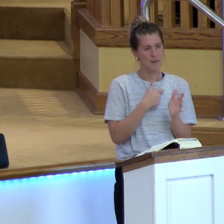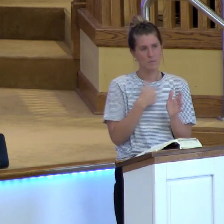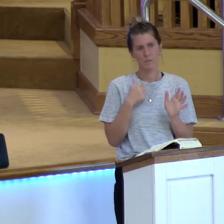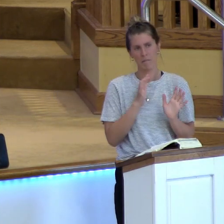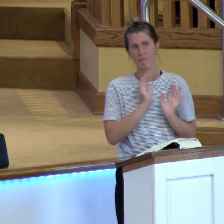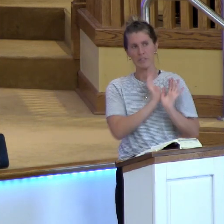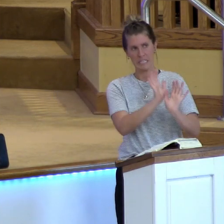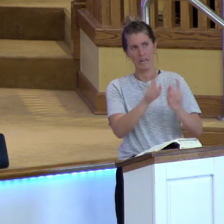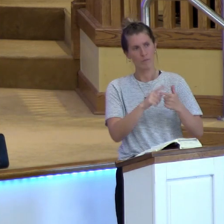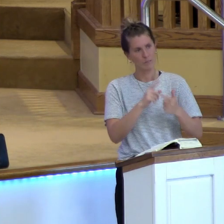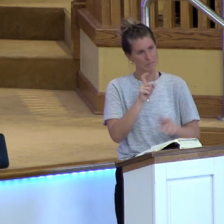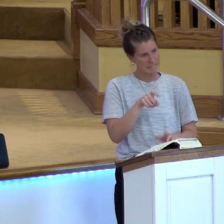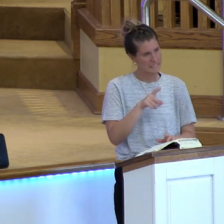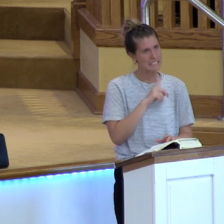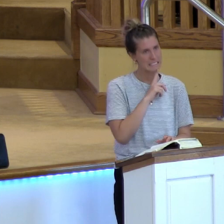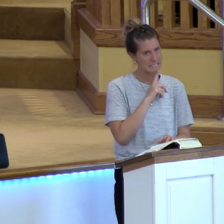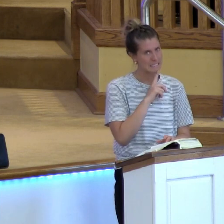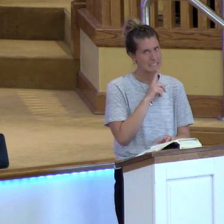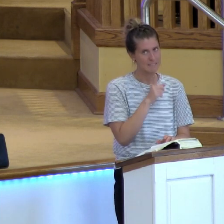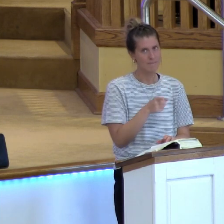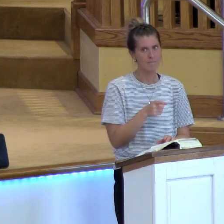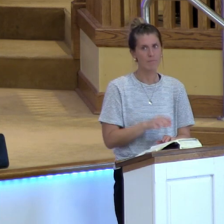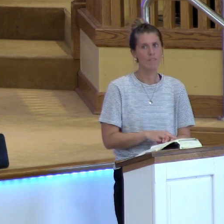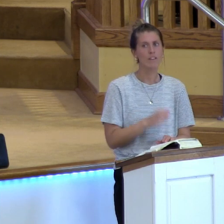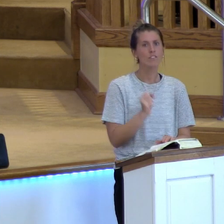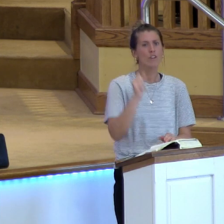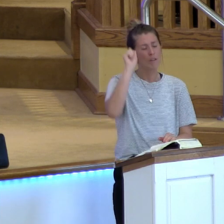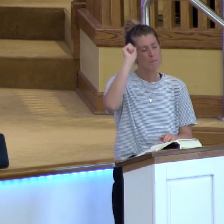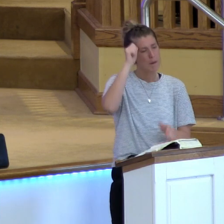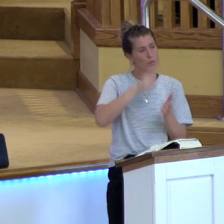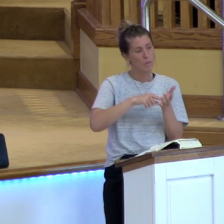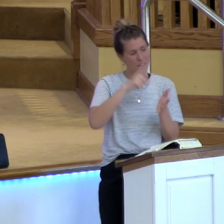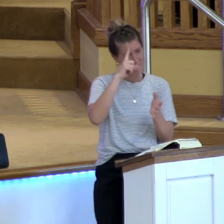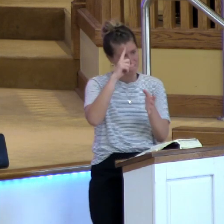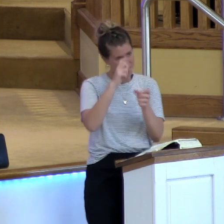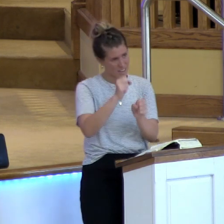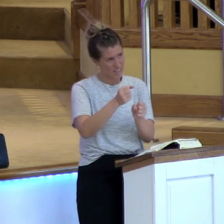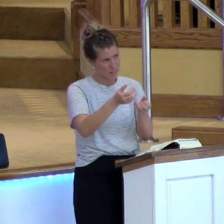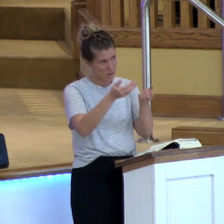the most. So remember what faith brings to the table.